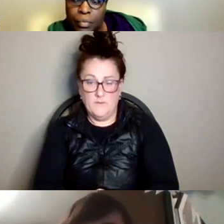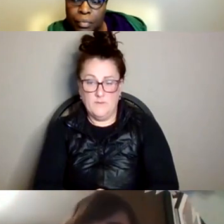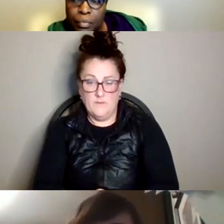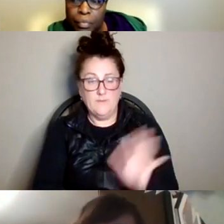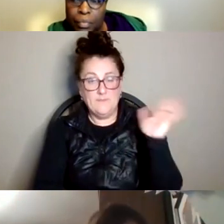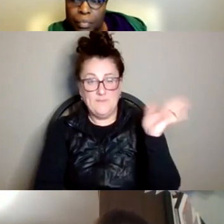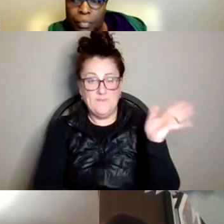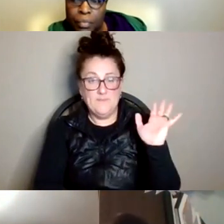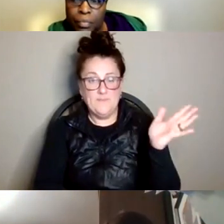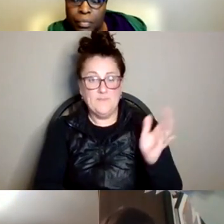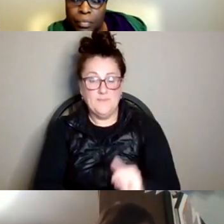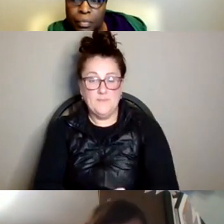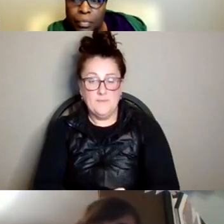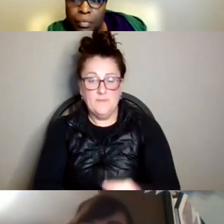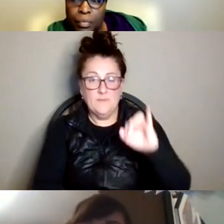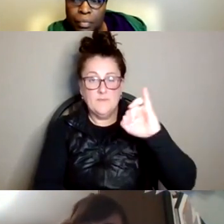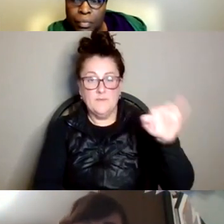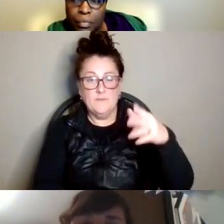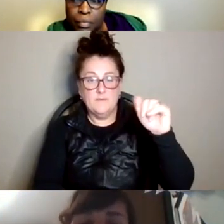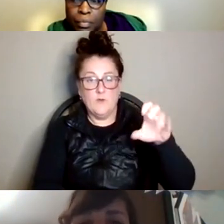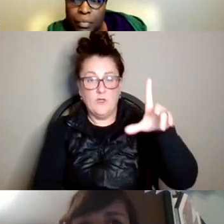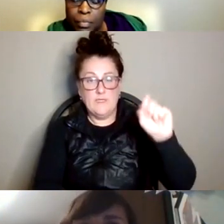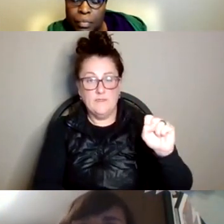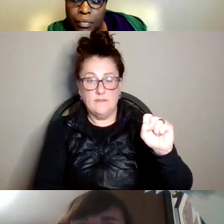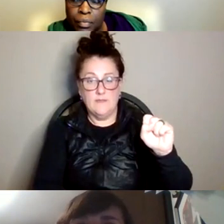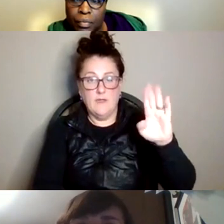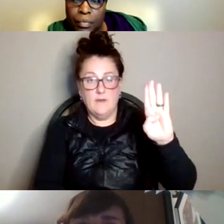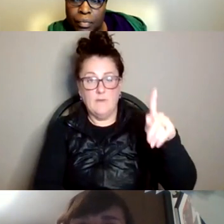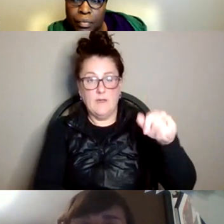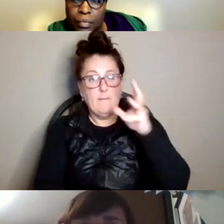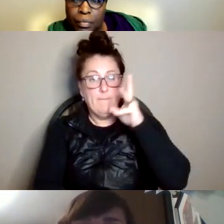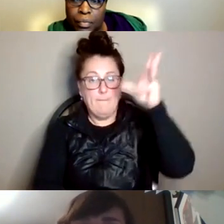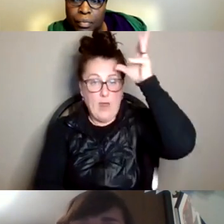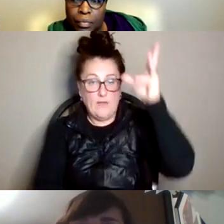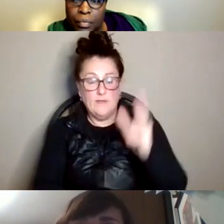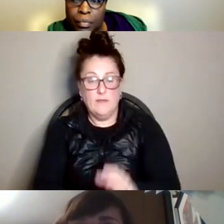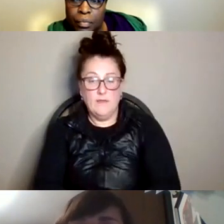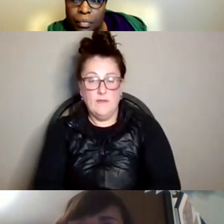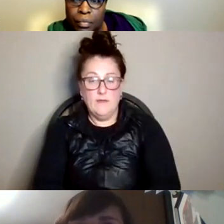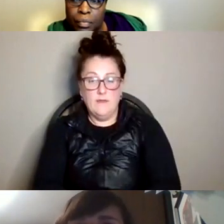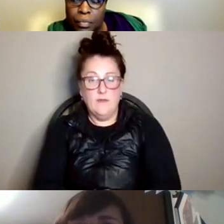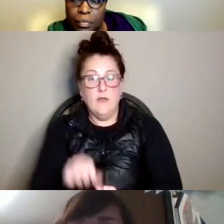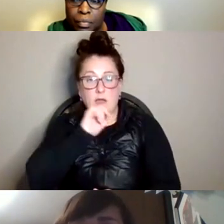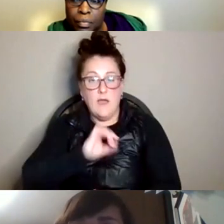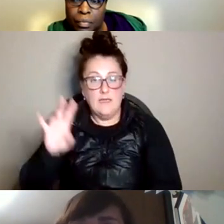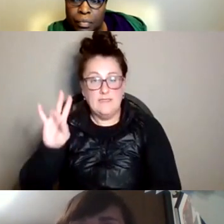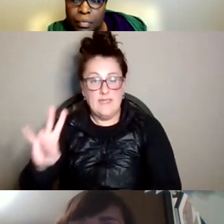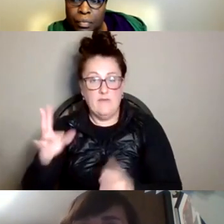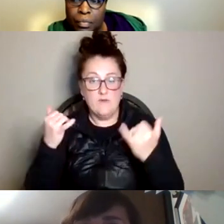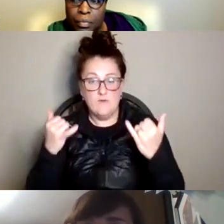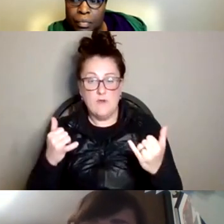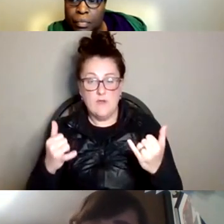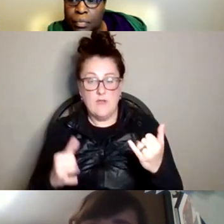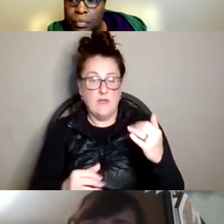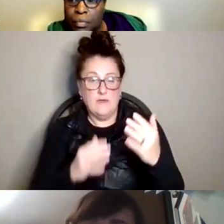Hi, everyone. My name is Jessica Curtis. I'm a BPS parent with a 7-year-old currently at the